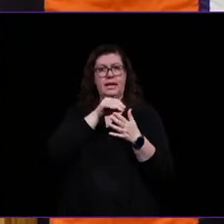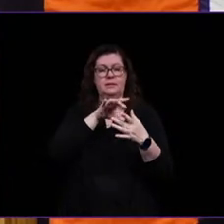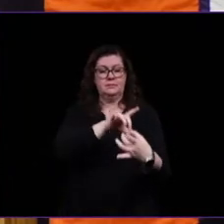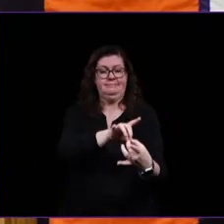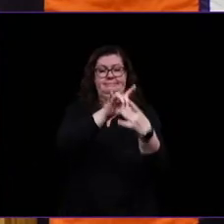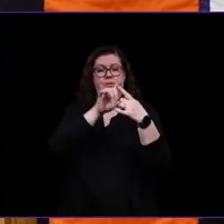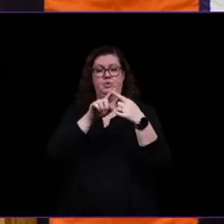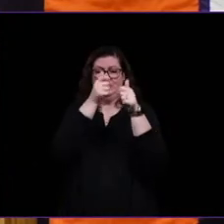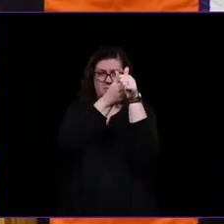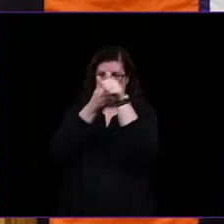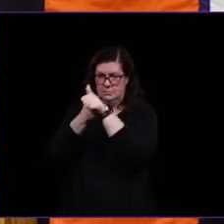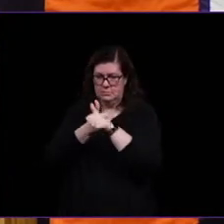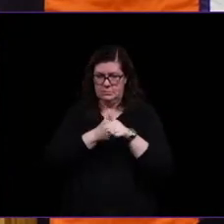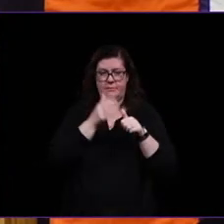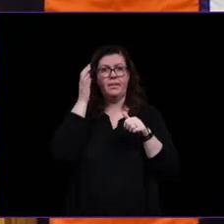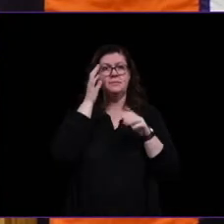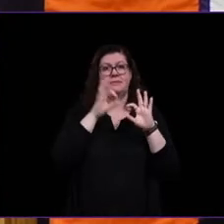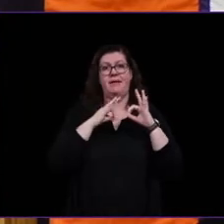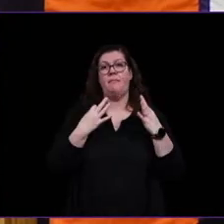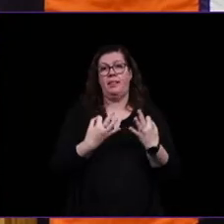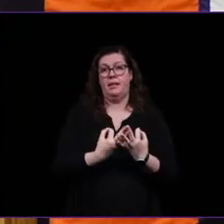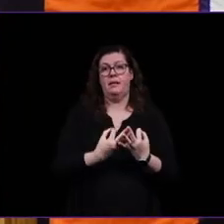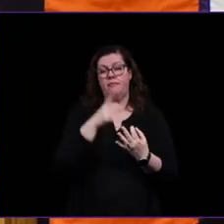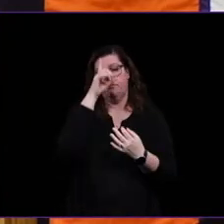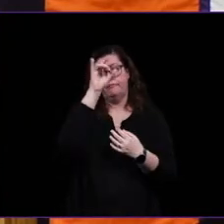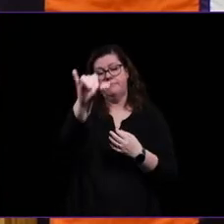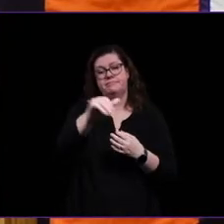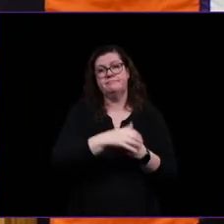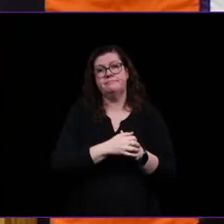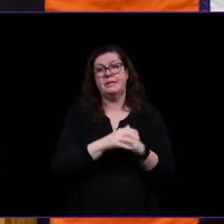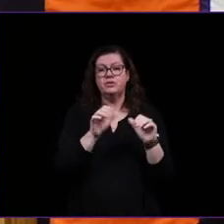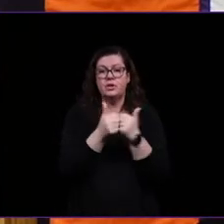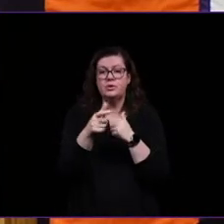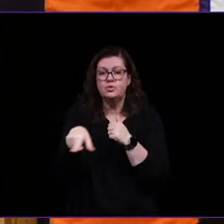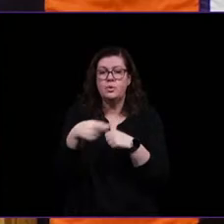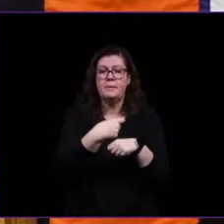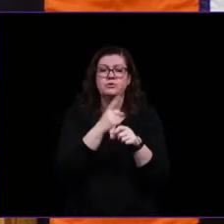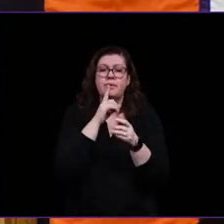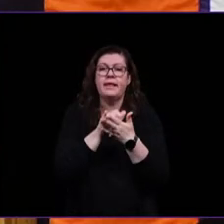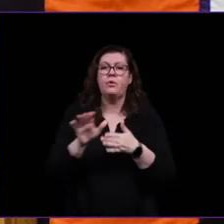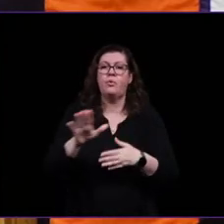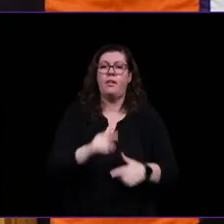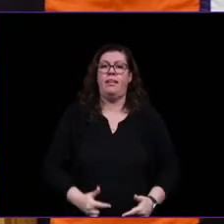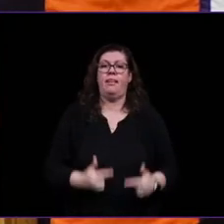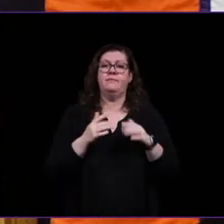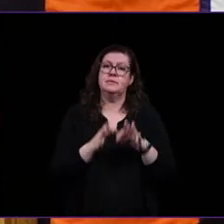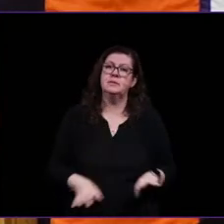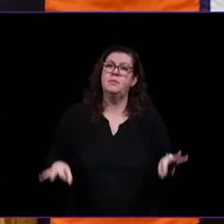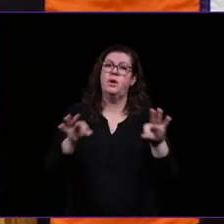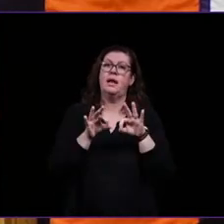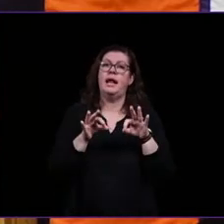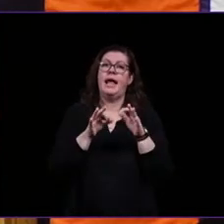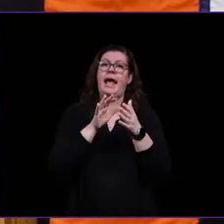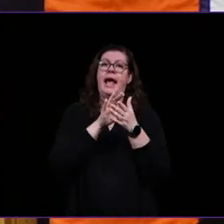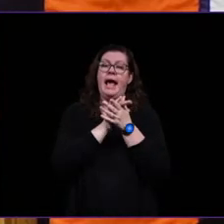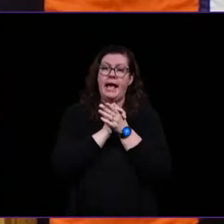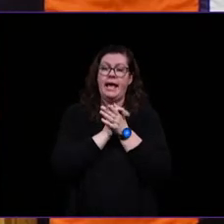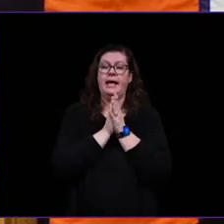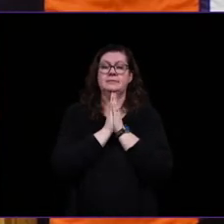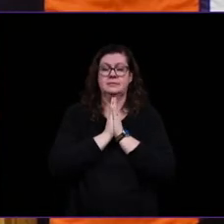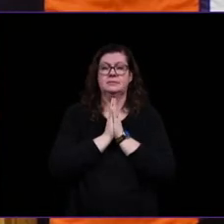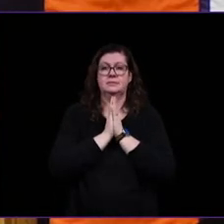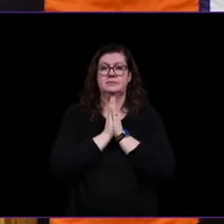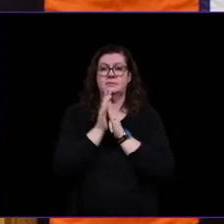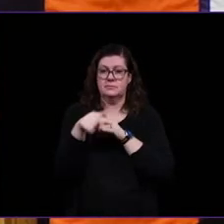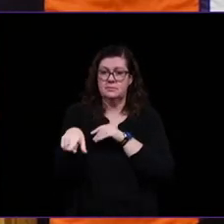Clemson family. I challenge you to make sure that your life matters. And I ask you to use the